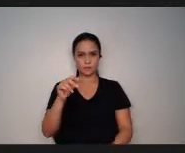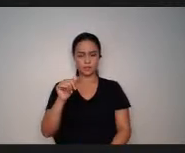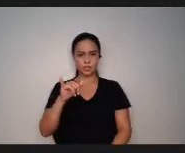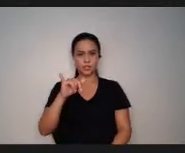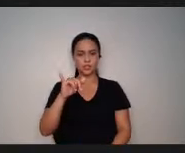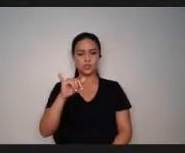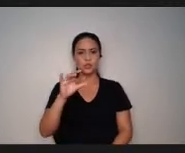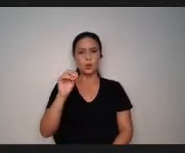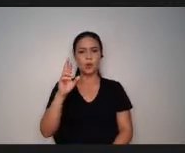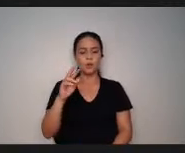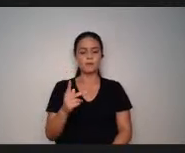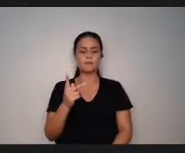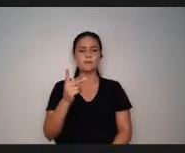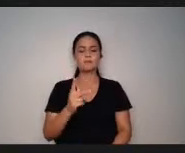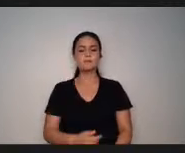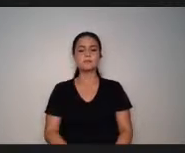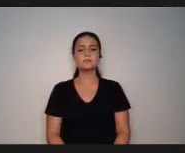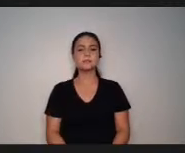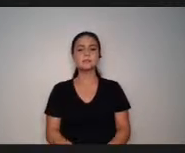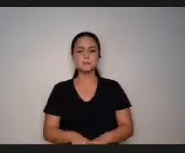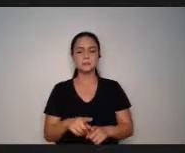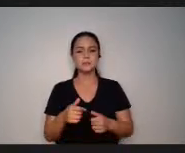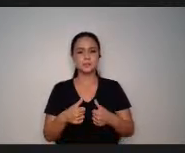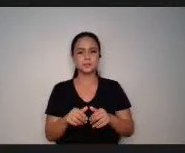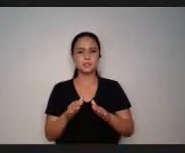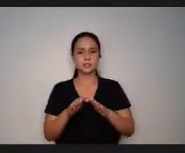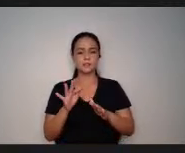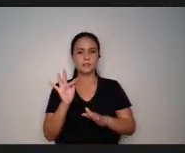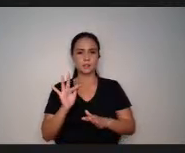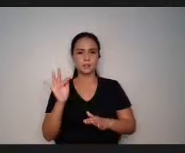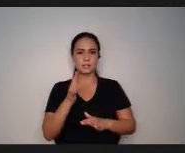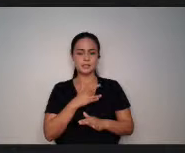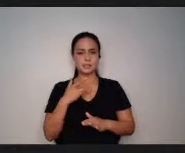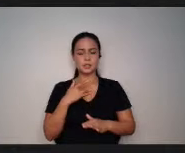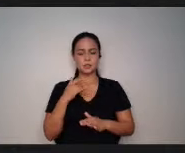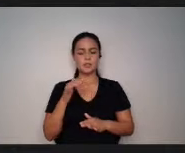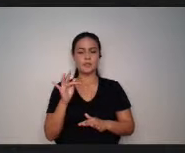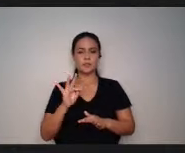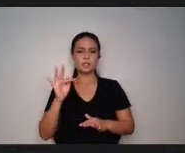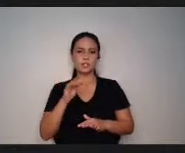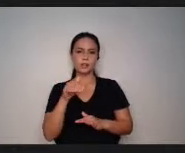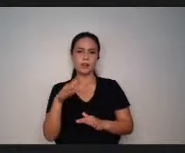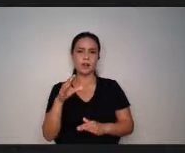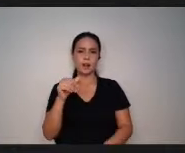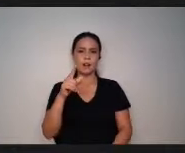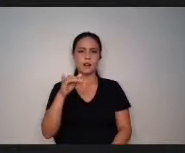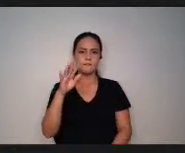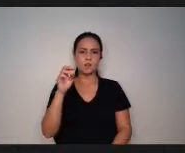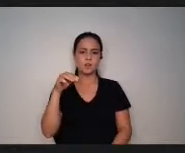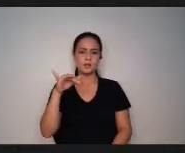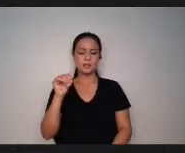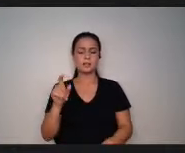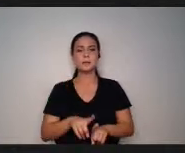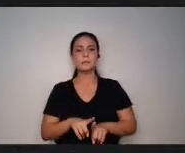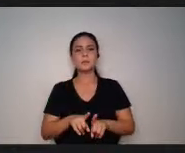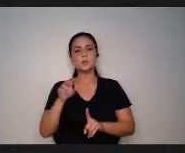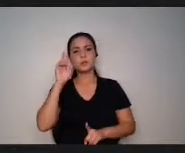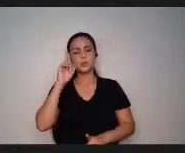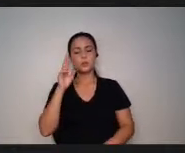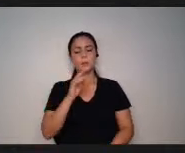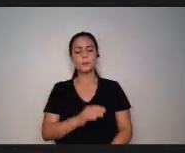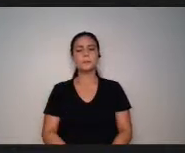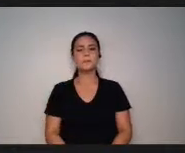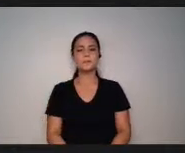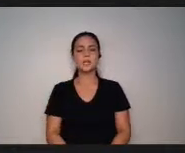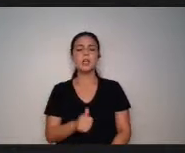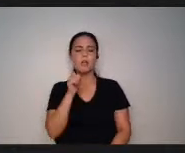at UCLA in Los Angeles, and Dr. Bong-Kyu Choi, who is currently in South Korea. So we've worked together